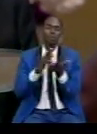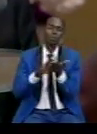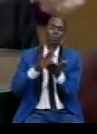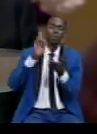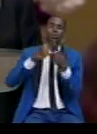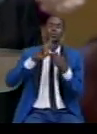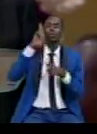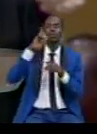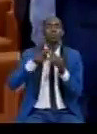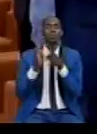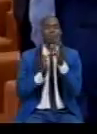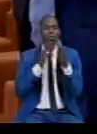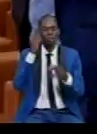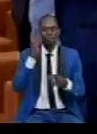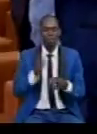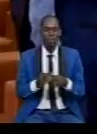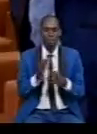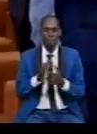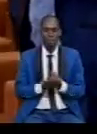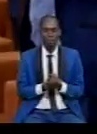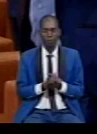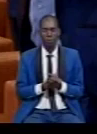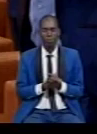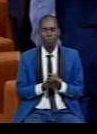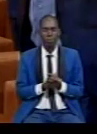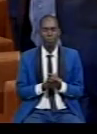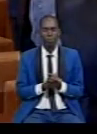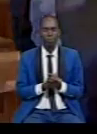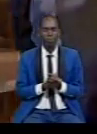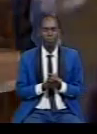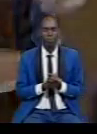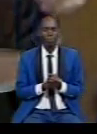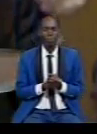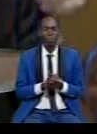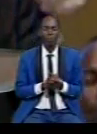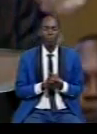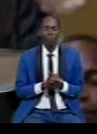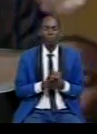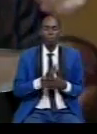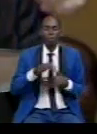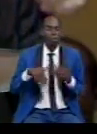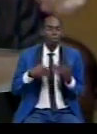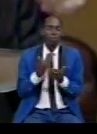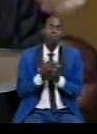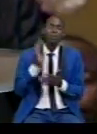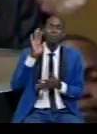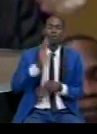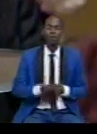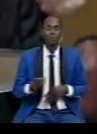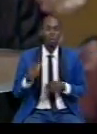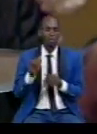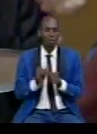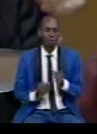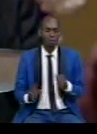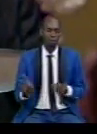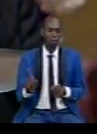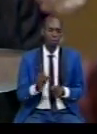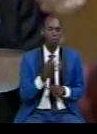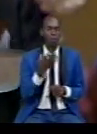in Jesus' name. All these, your children, each and every one of